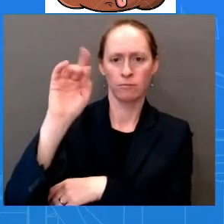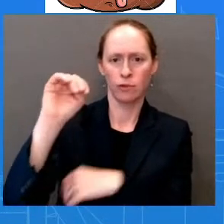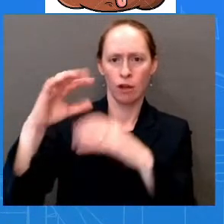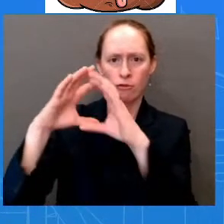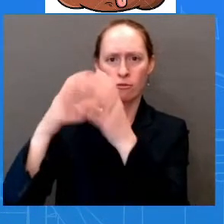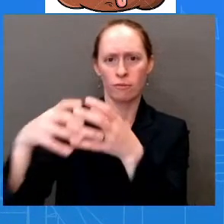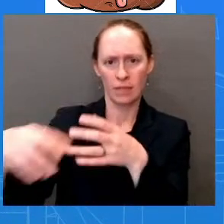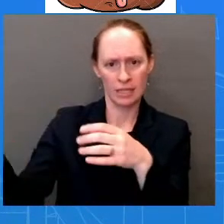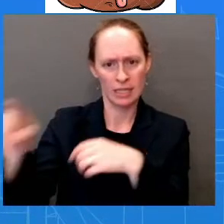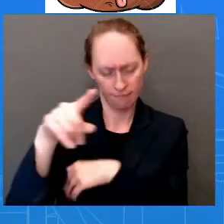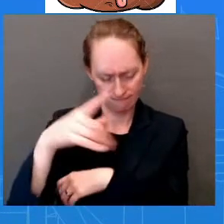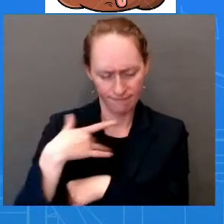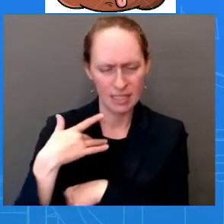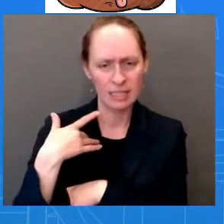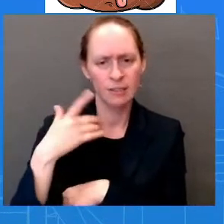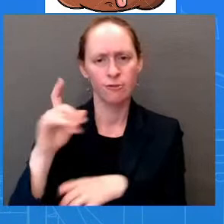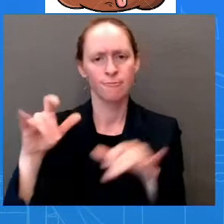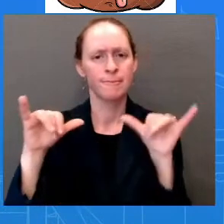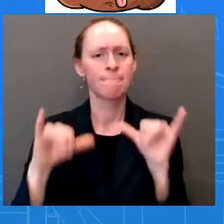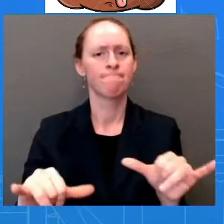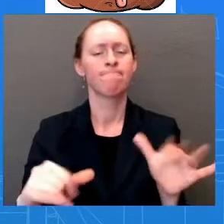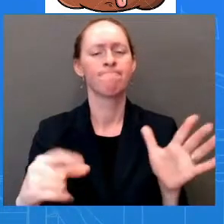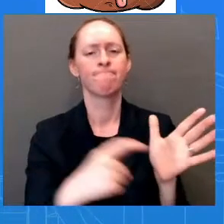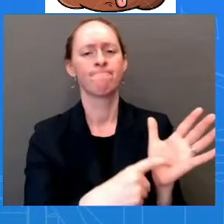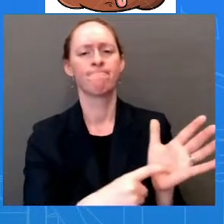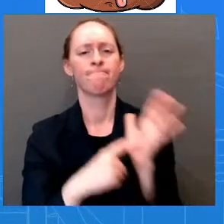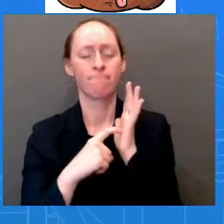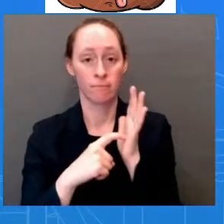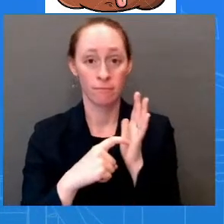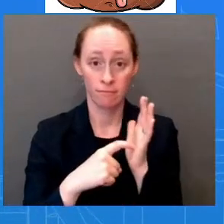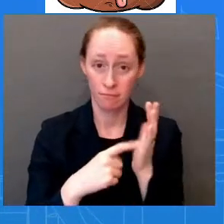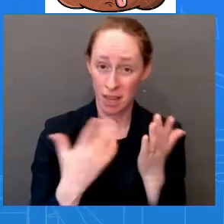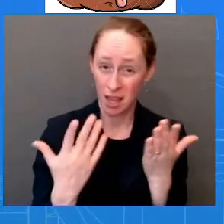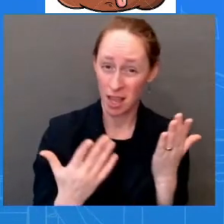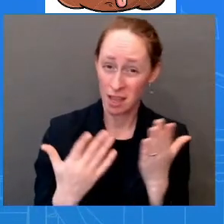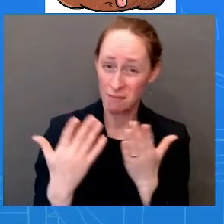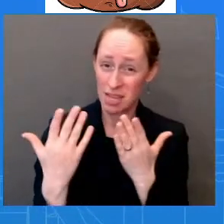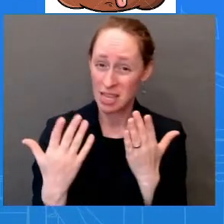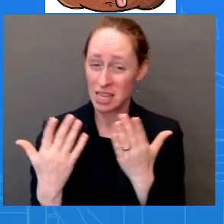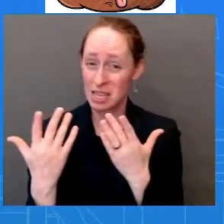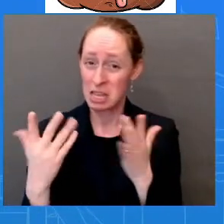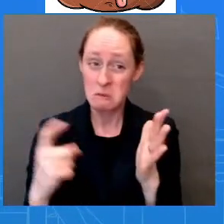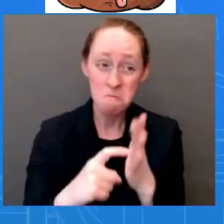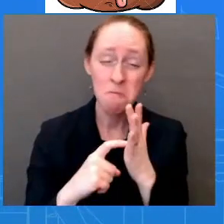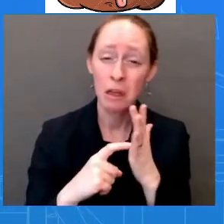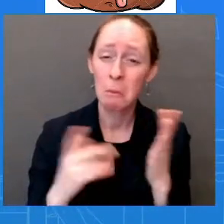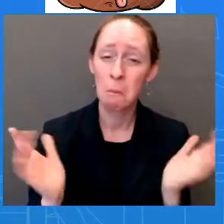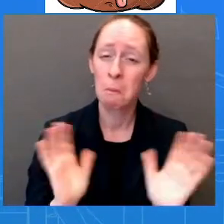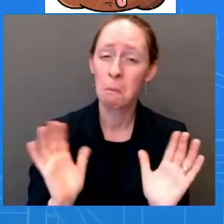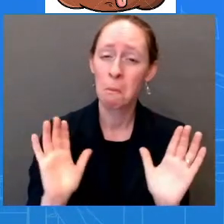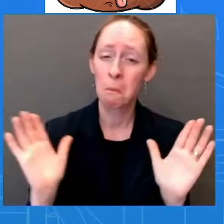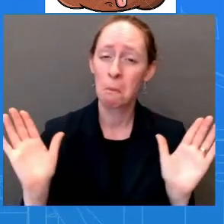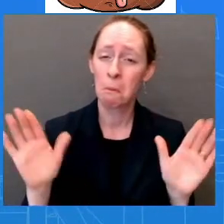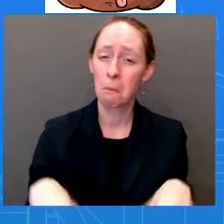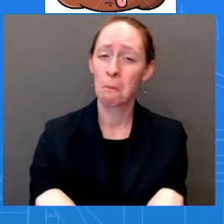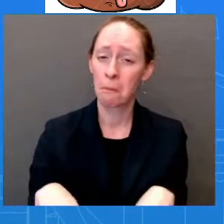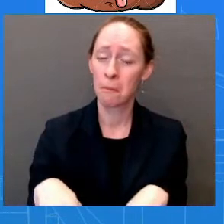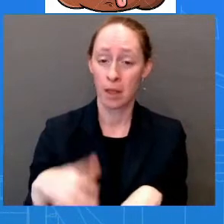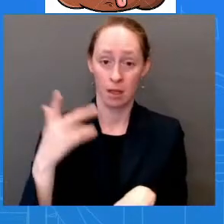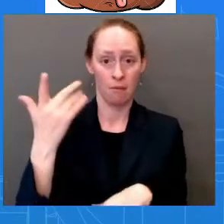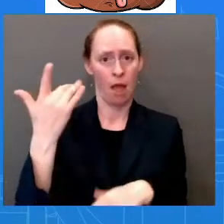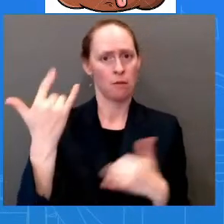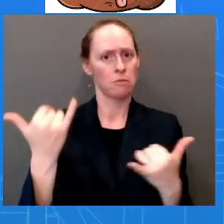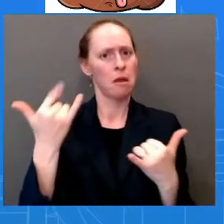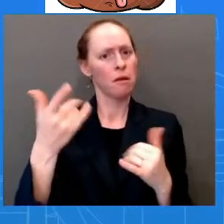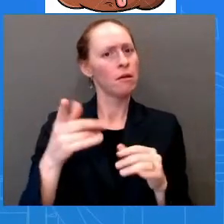vaccine mandates and do what you're doing today, which is... Sounds like Winnie the Pooh's in the press room. Yeah, so I think mandate